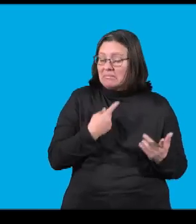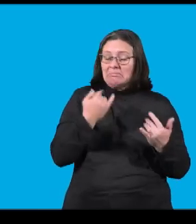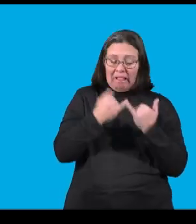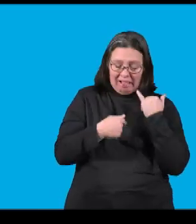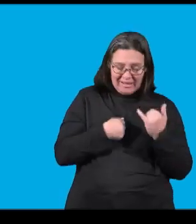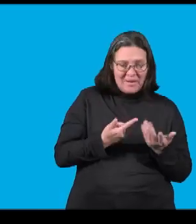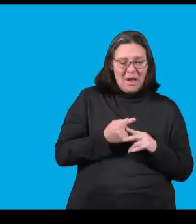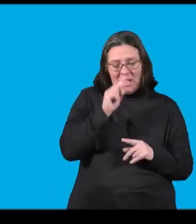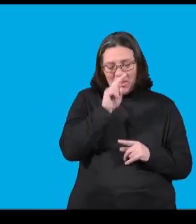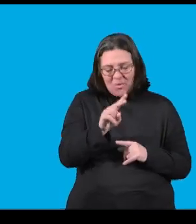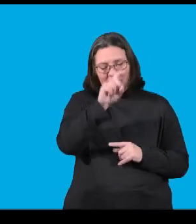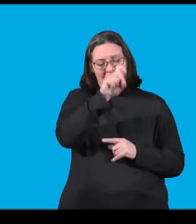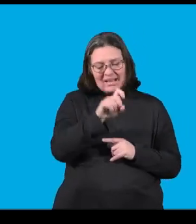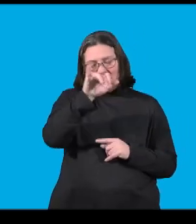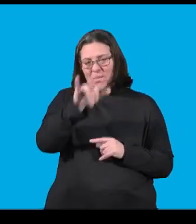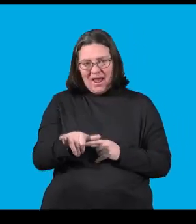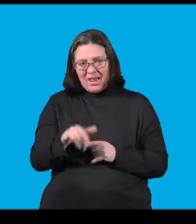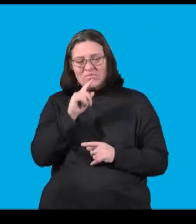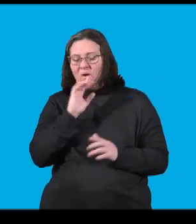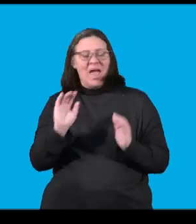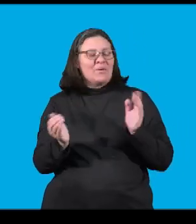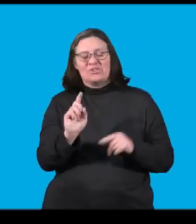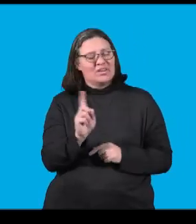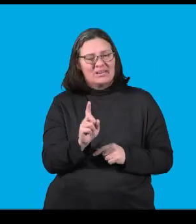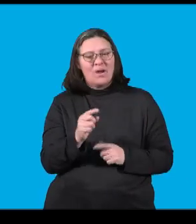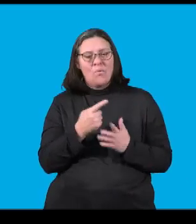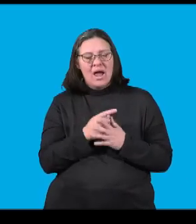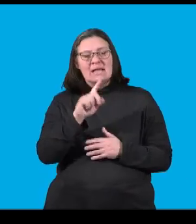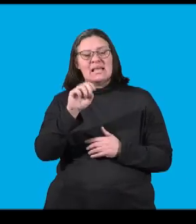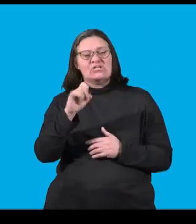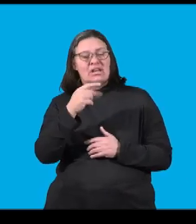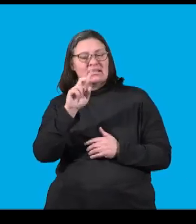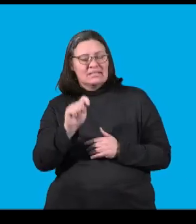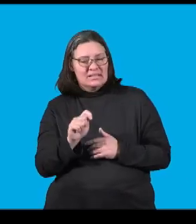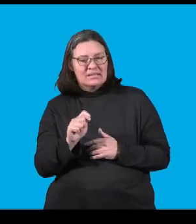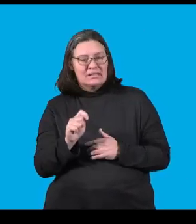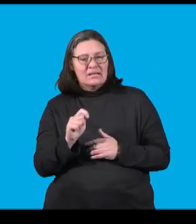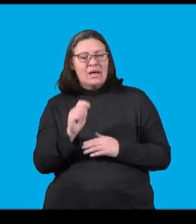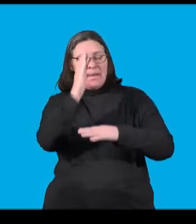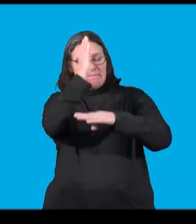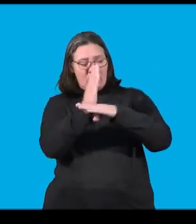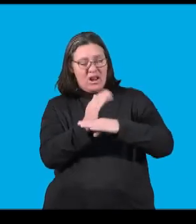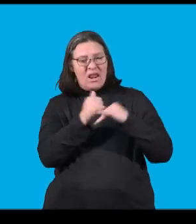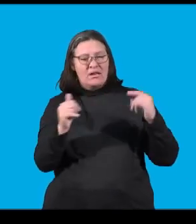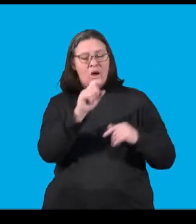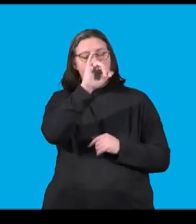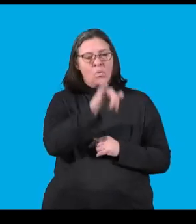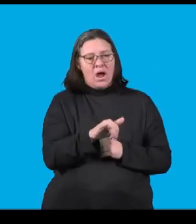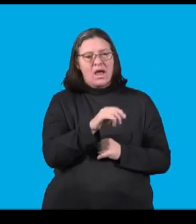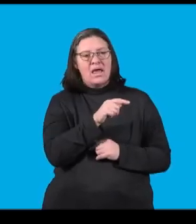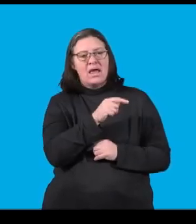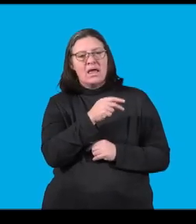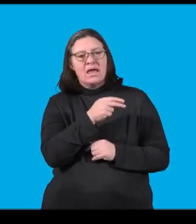nicely. Determine the points. So we're looking for x and y. We're not looking for the equation where the tangent is parallel to the line y is equal